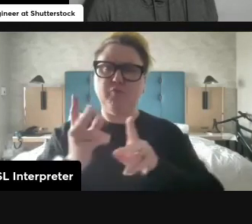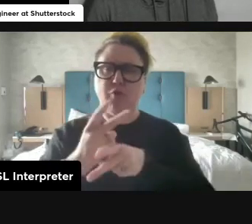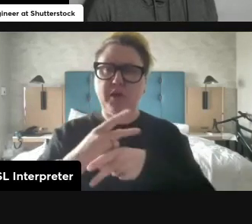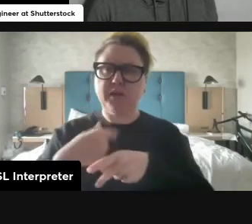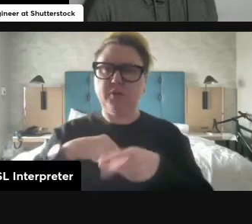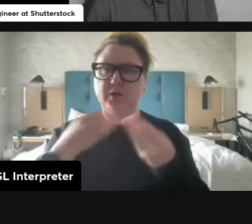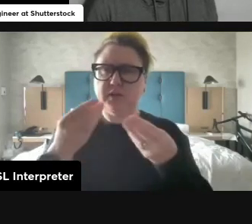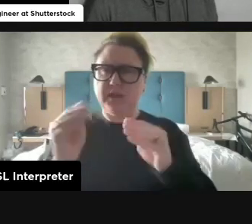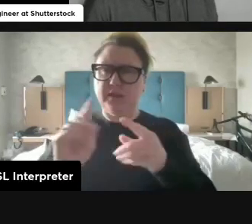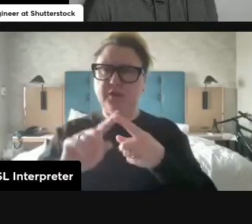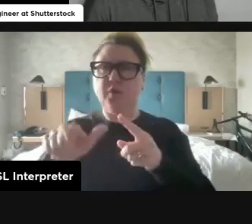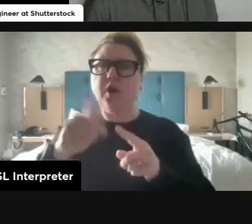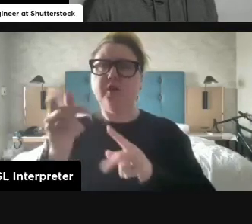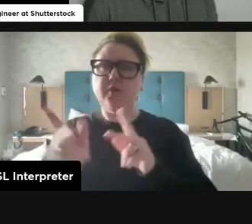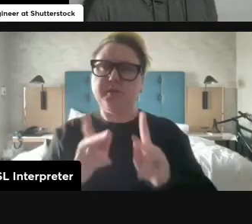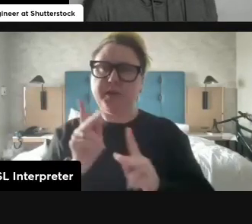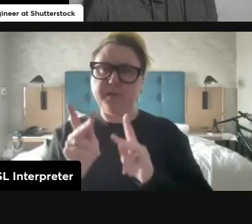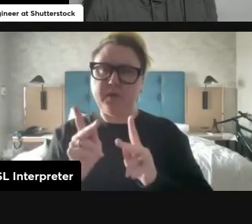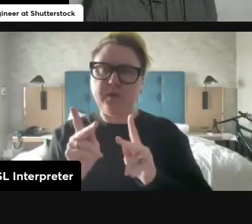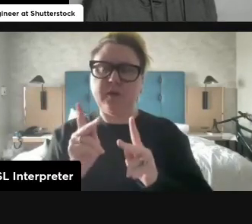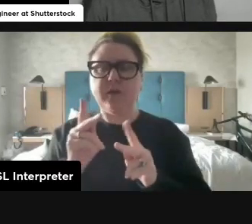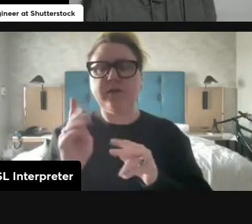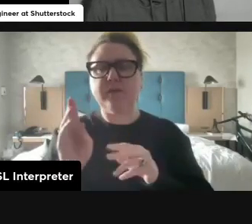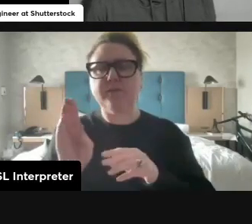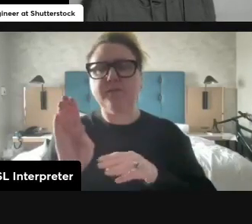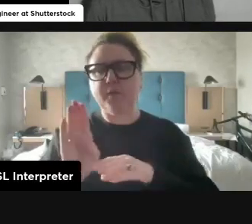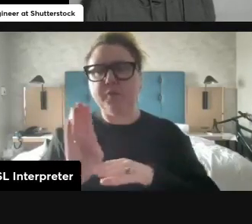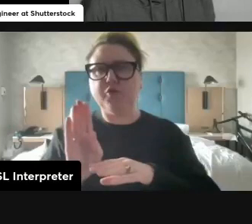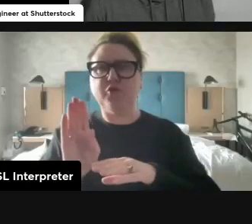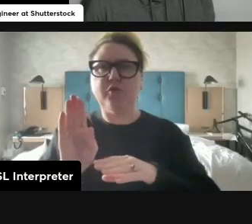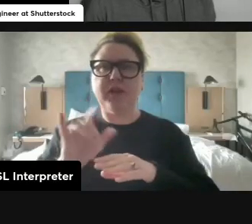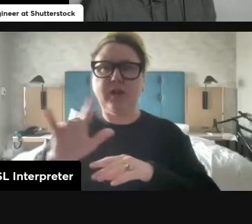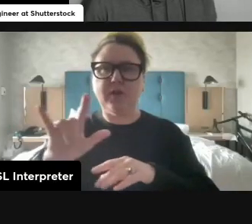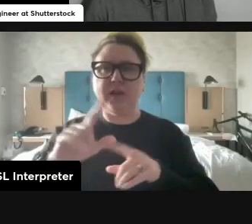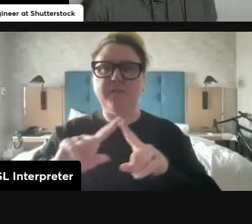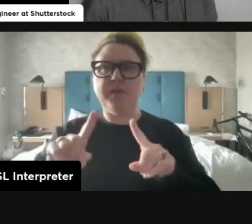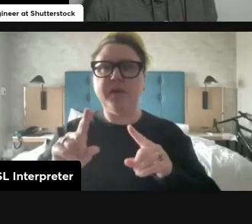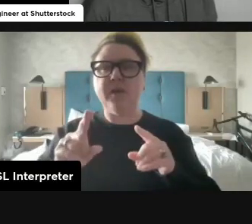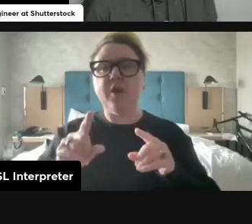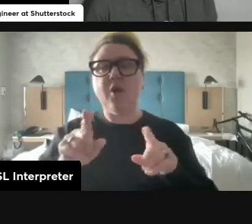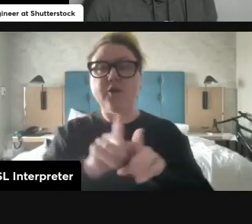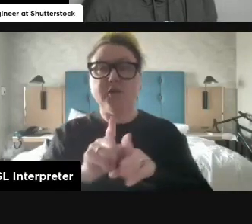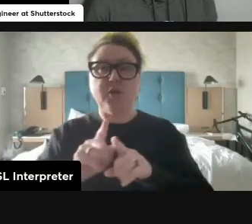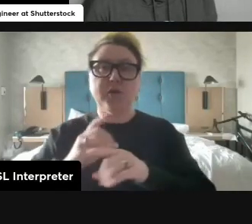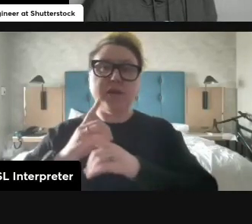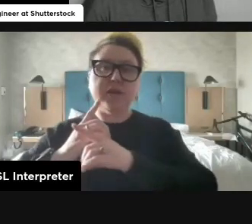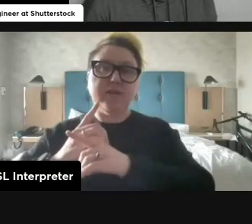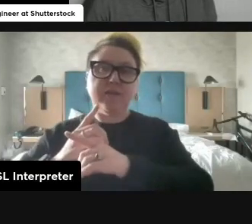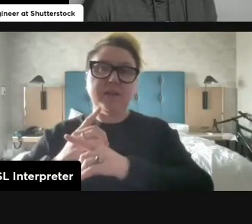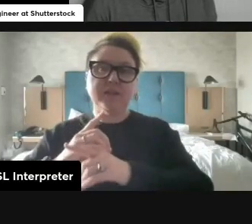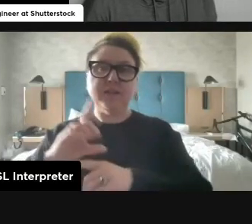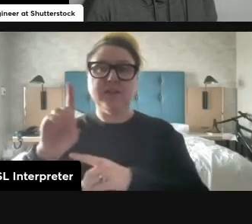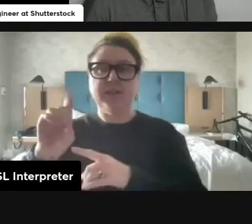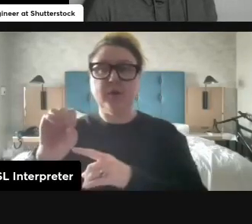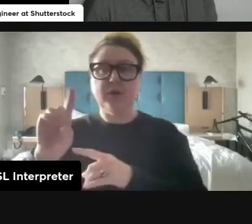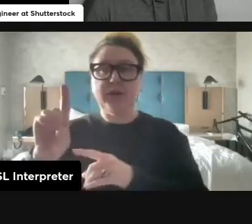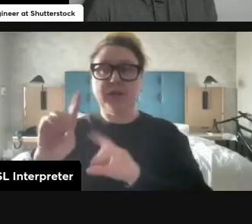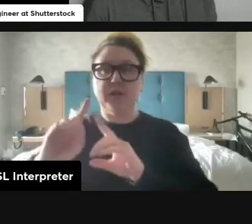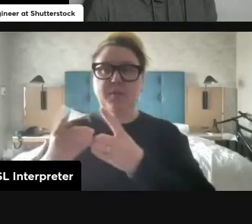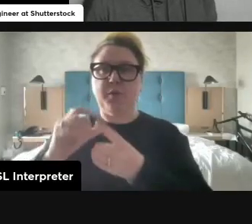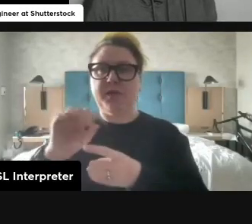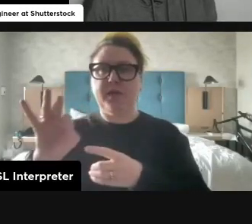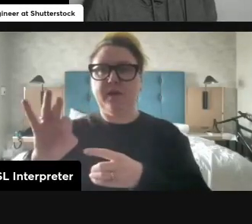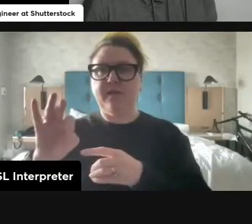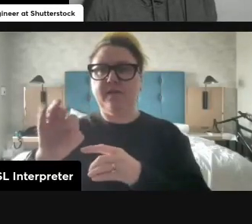to other people. Obviously, that's the case on the commercial airline side, but on the defense side, our customers are the DoD and the different